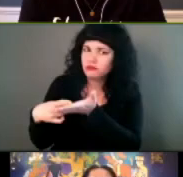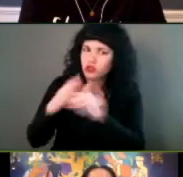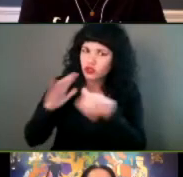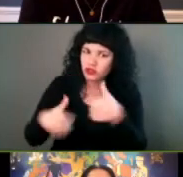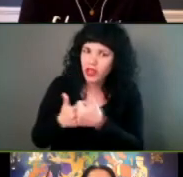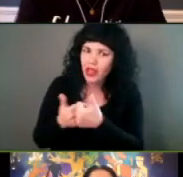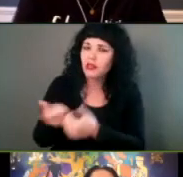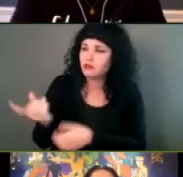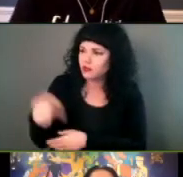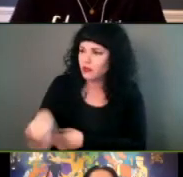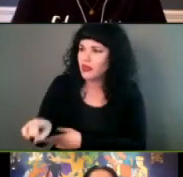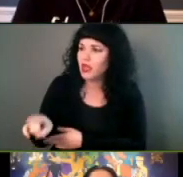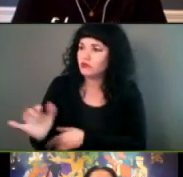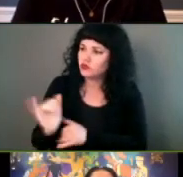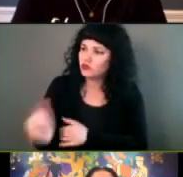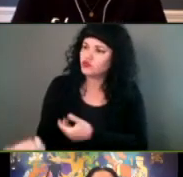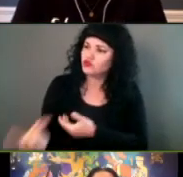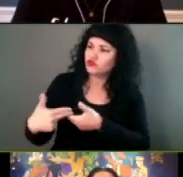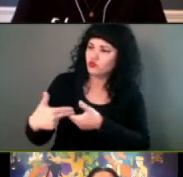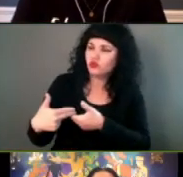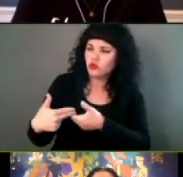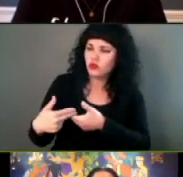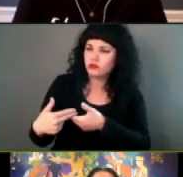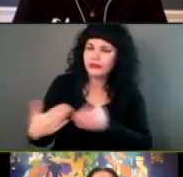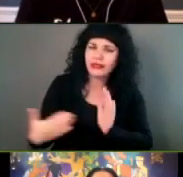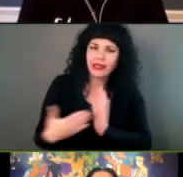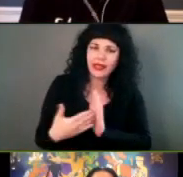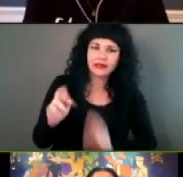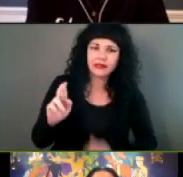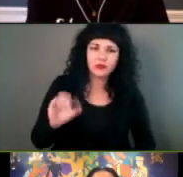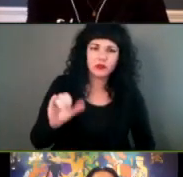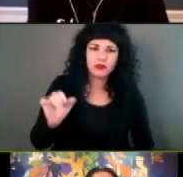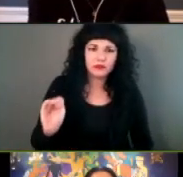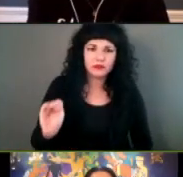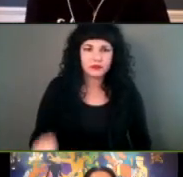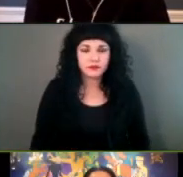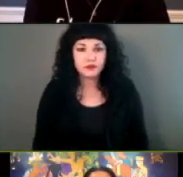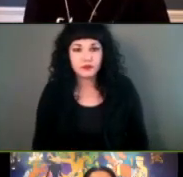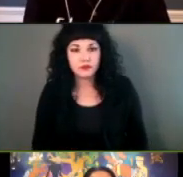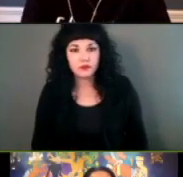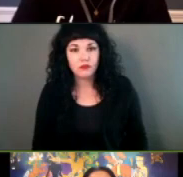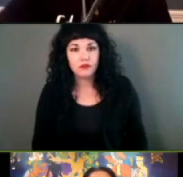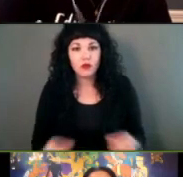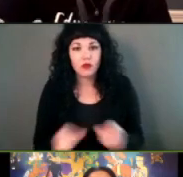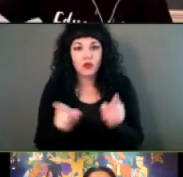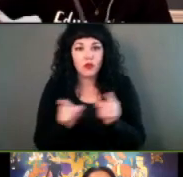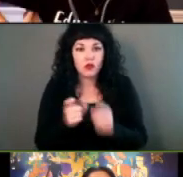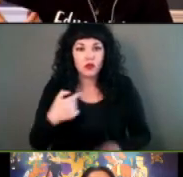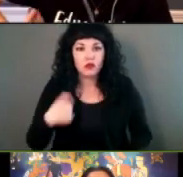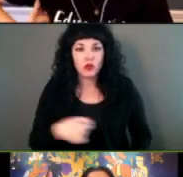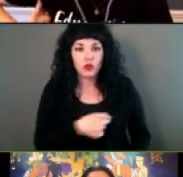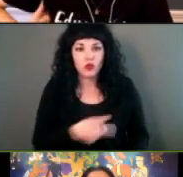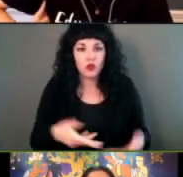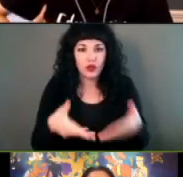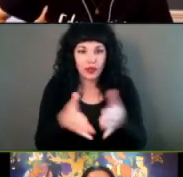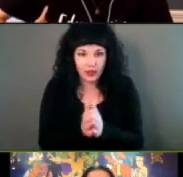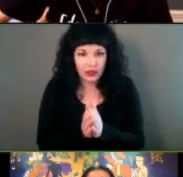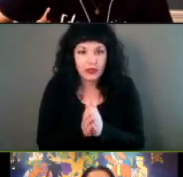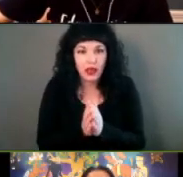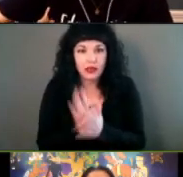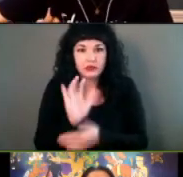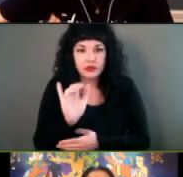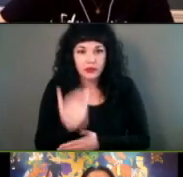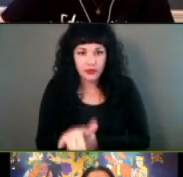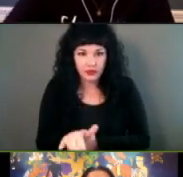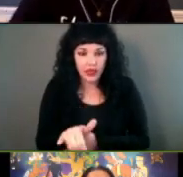We also want to encourage allies to create spaces where each group can deal with their own internalized racism and